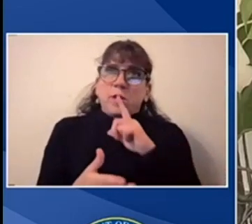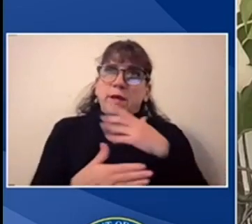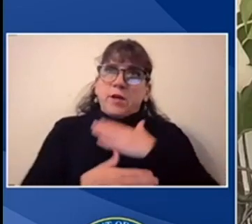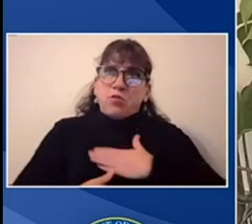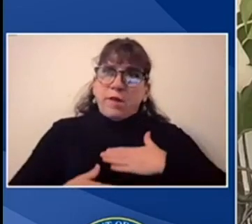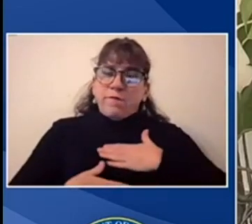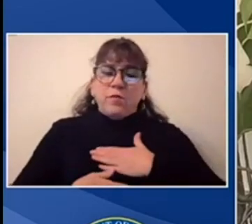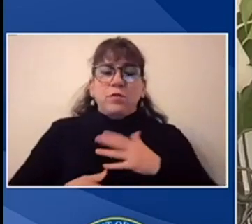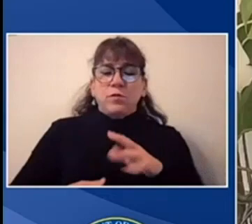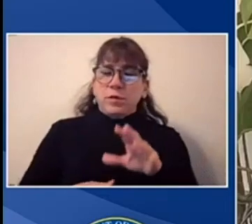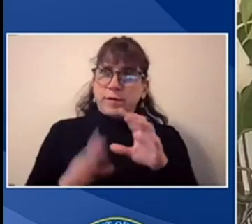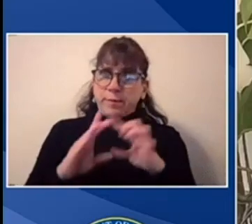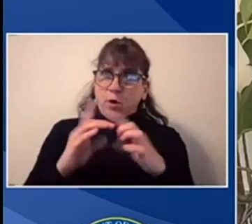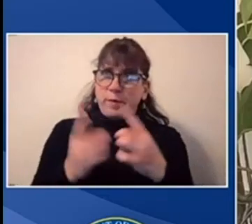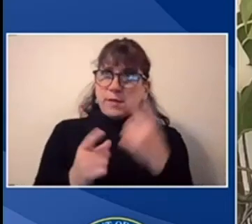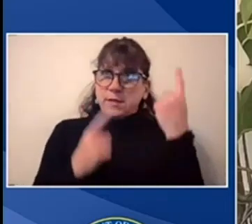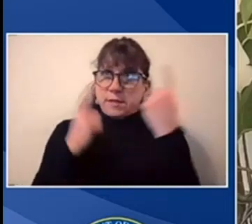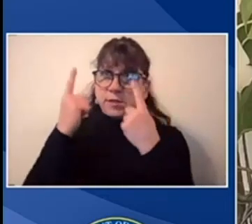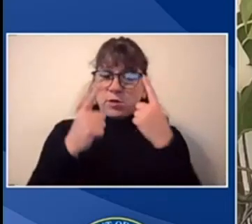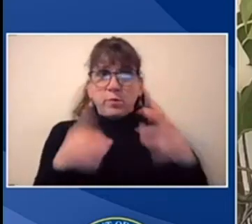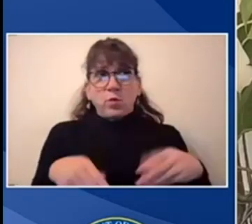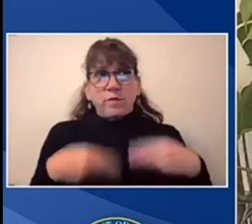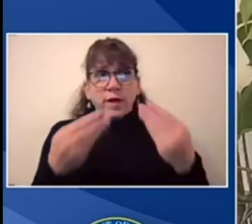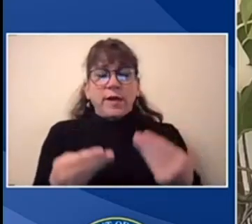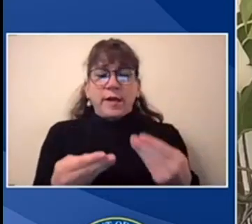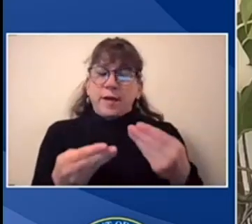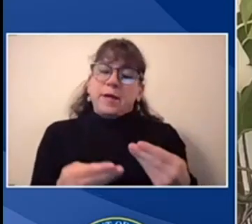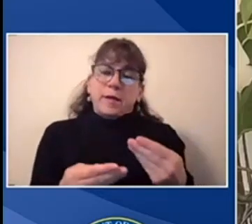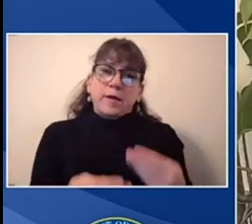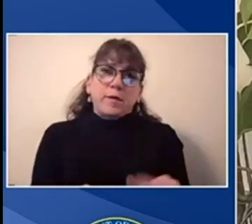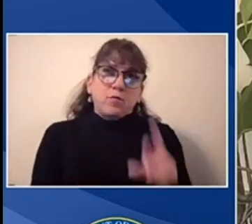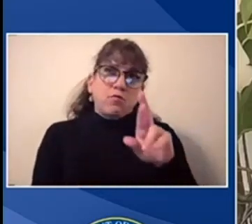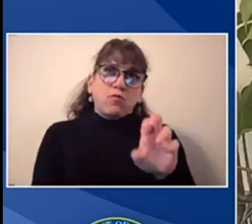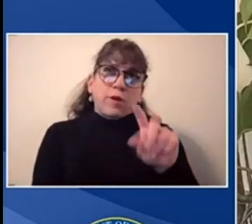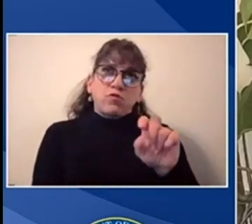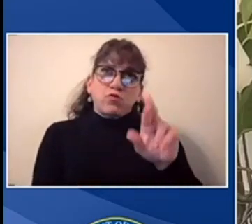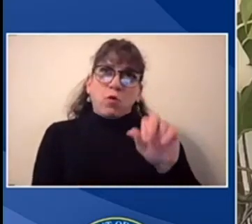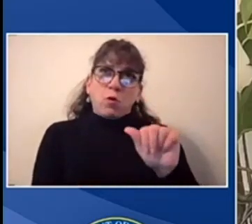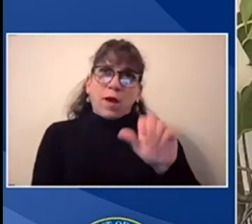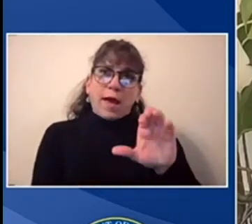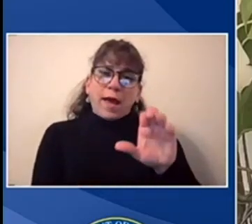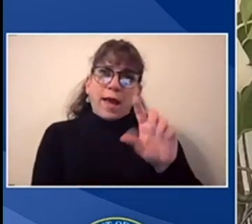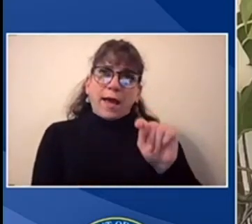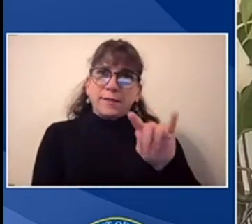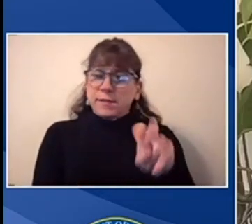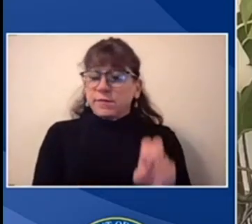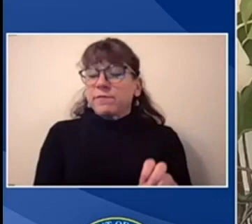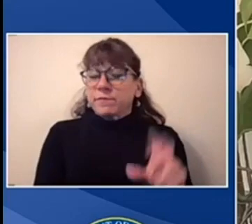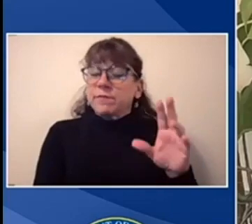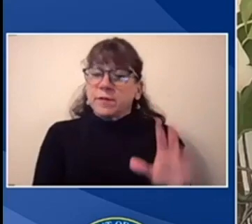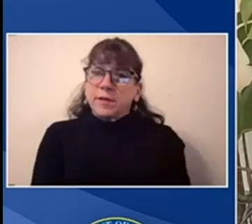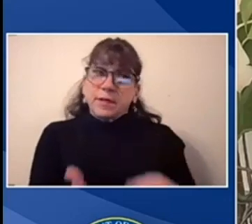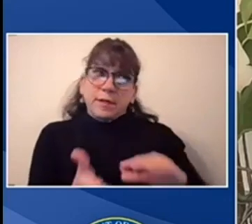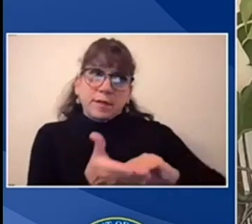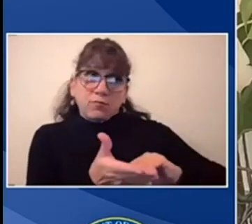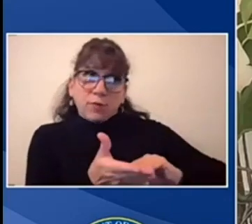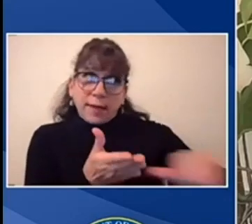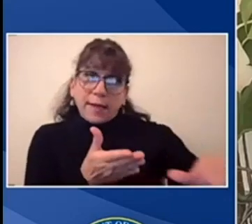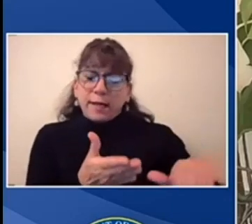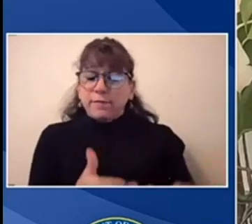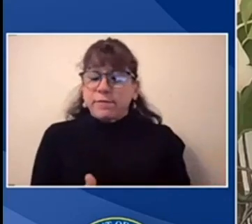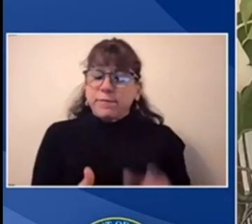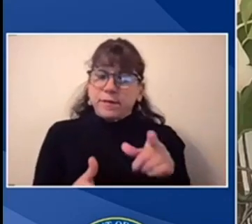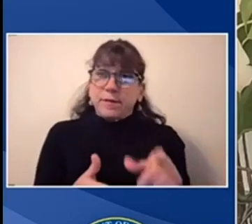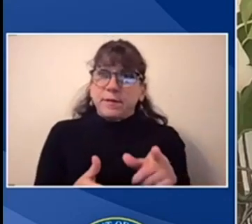that the department is considering providing retroactive relief that complements the forward-looking solutions that it's already implemented. We